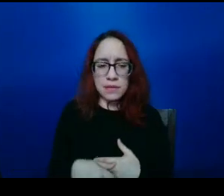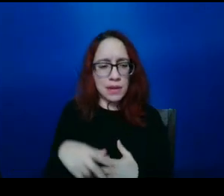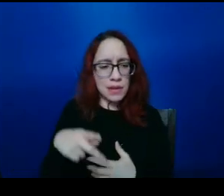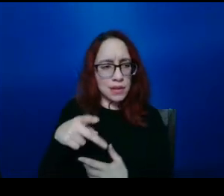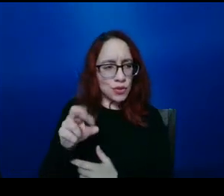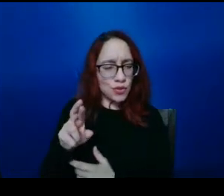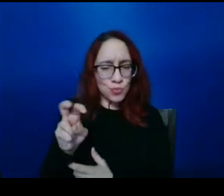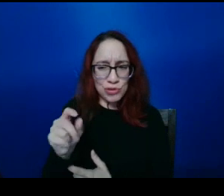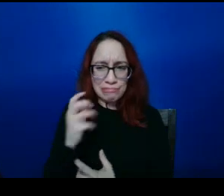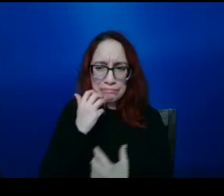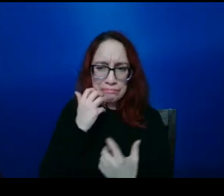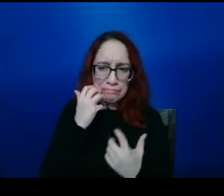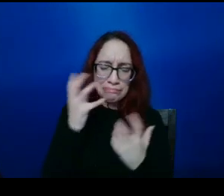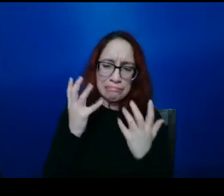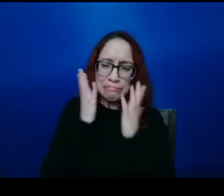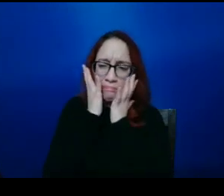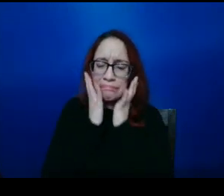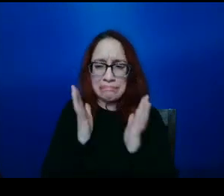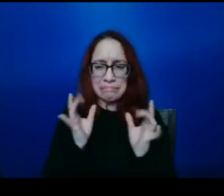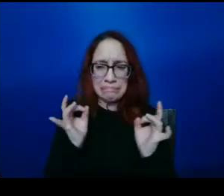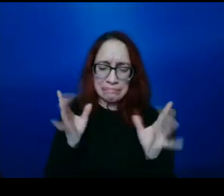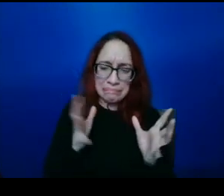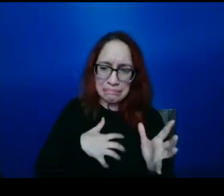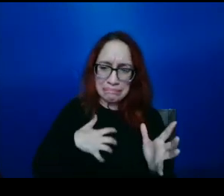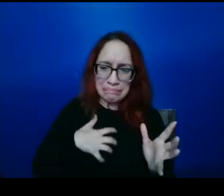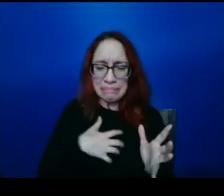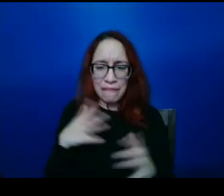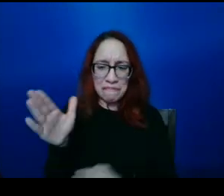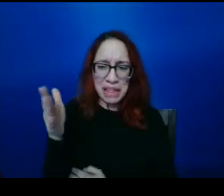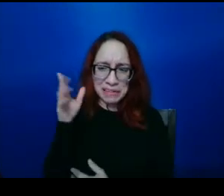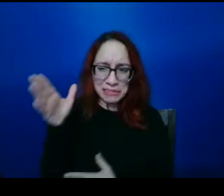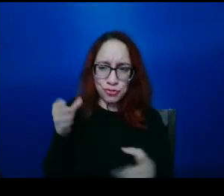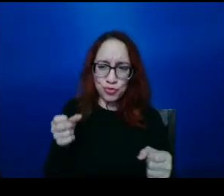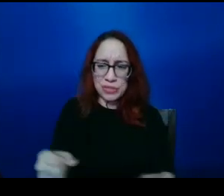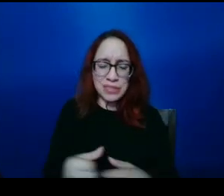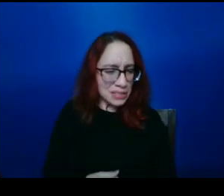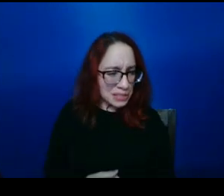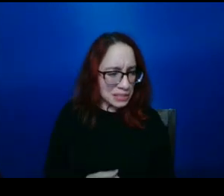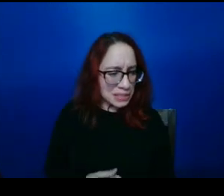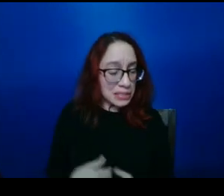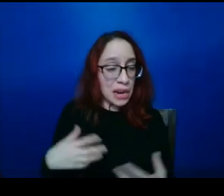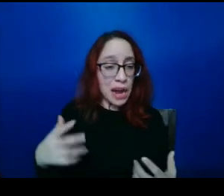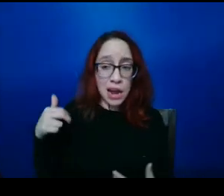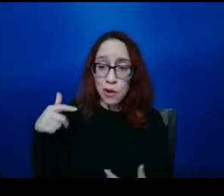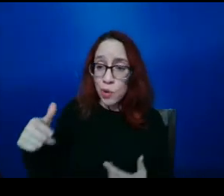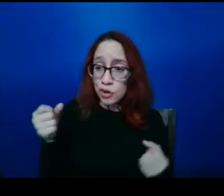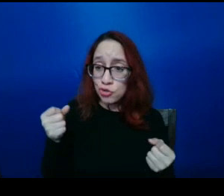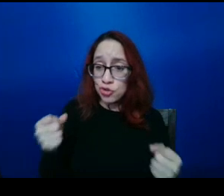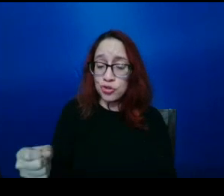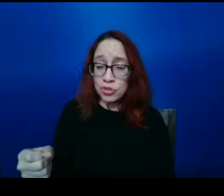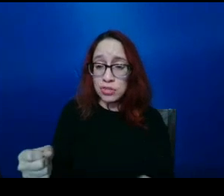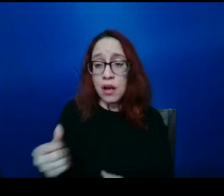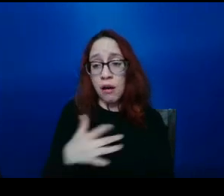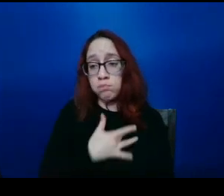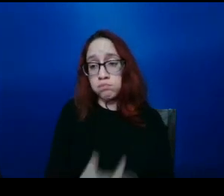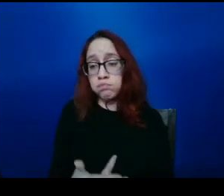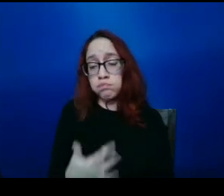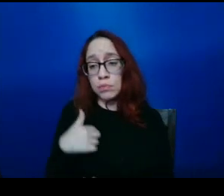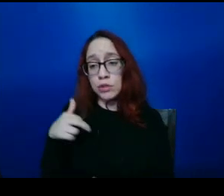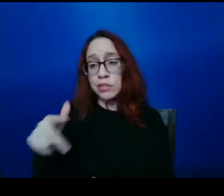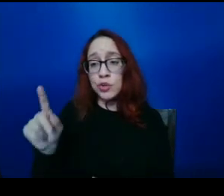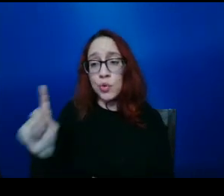flag on the street? I would like to know. I walk that street very often to go get